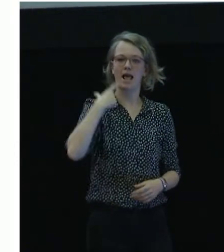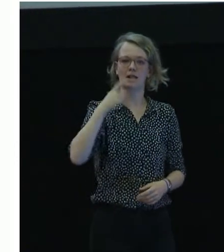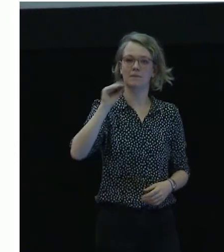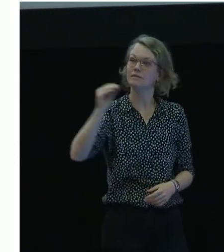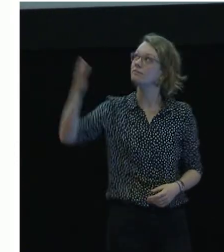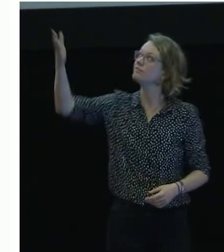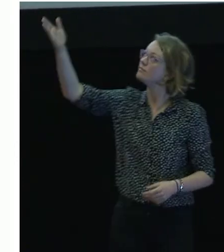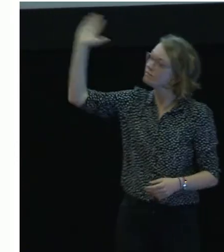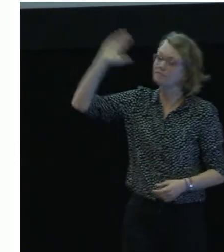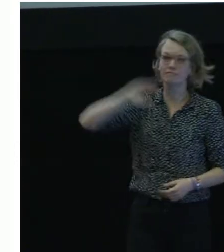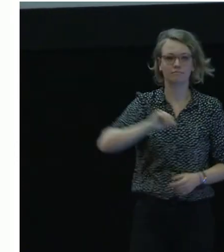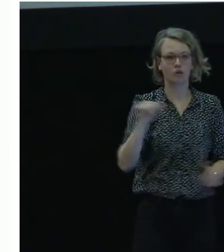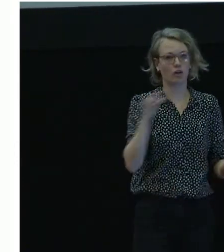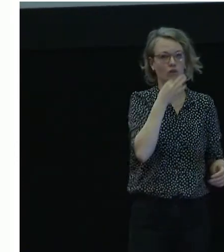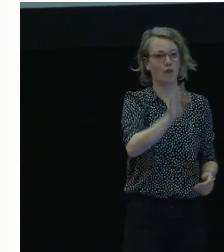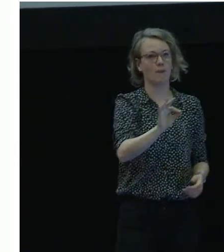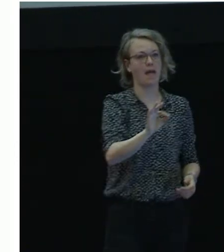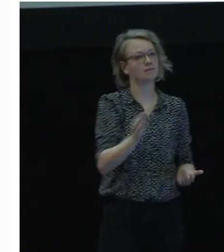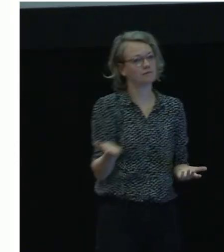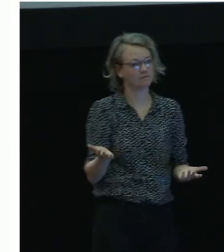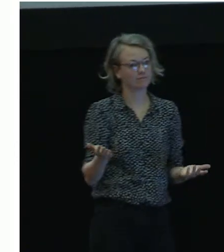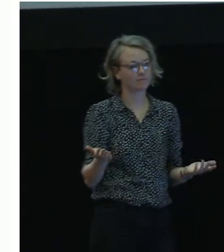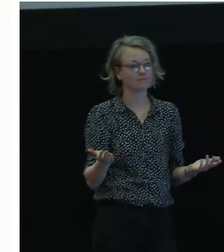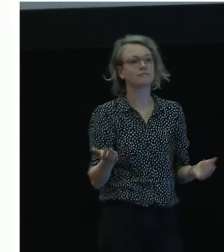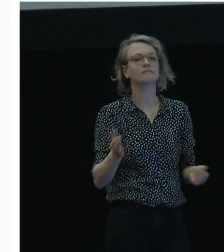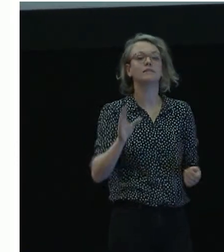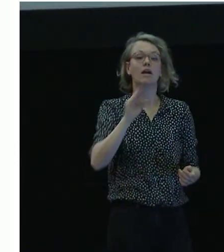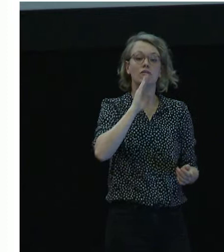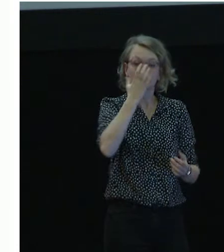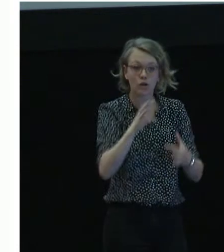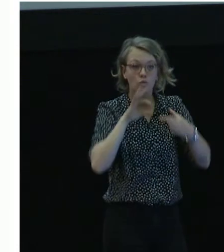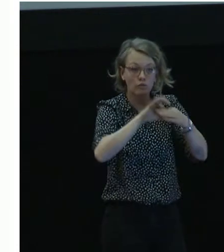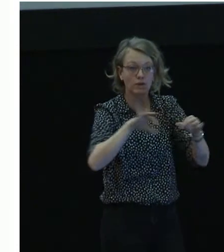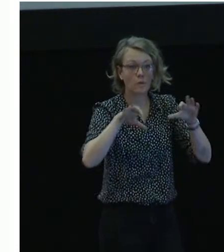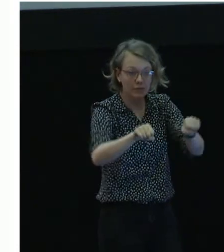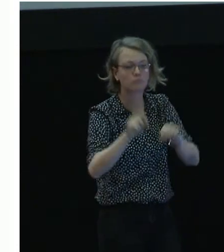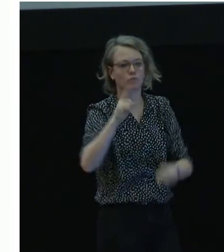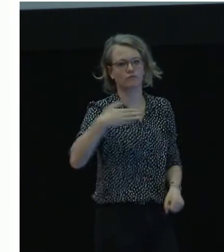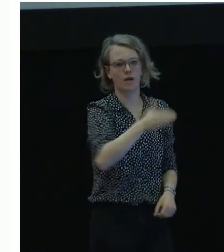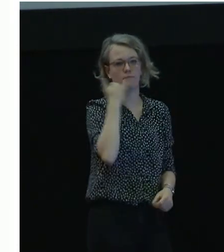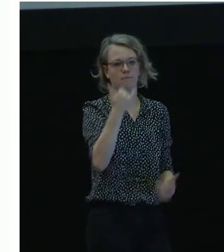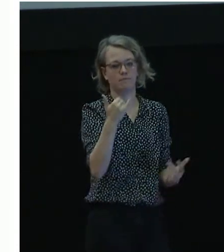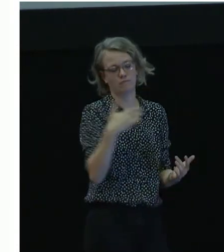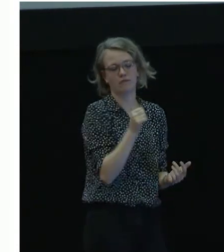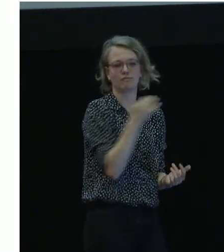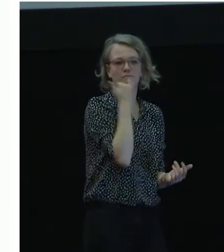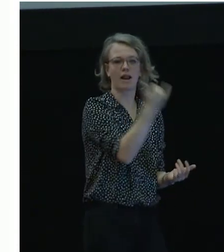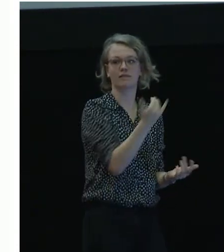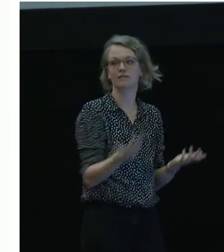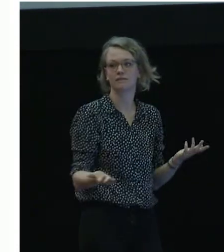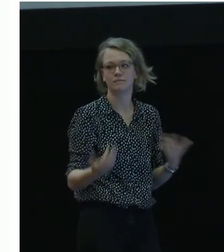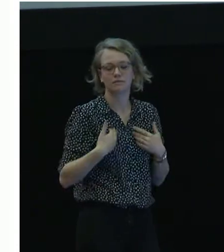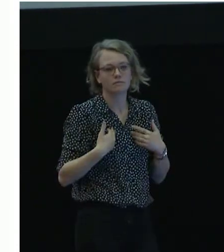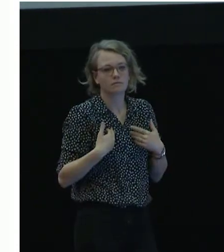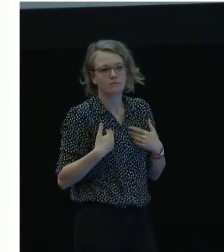for information, you have to go through a contact form on the website, and then you get an answer by email,